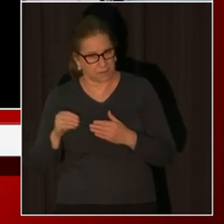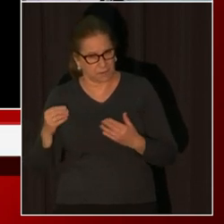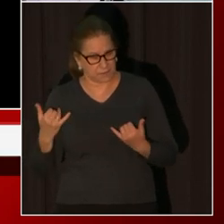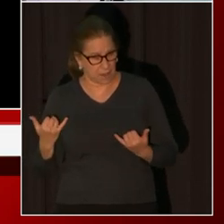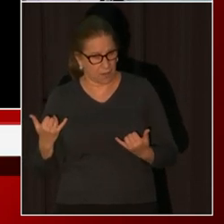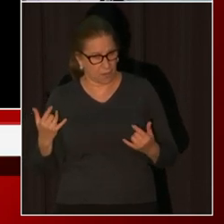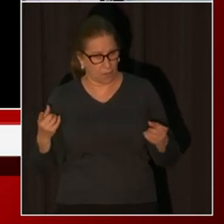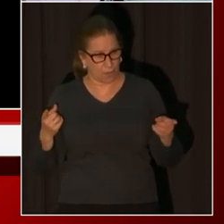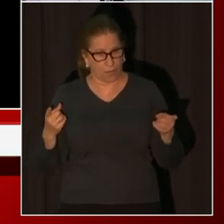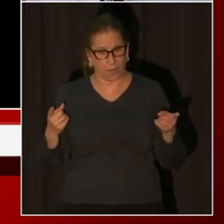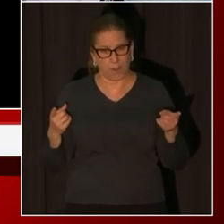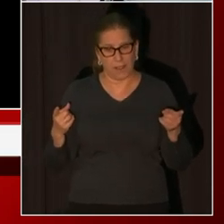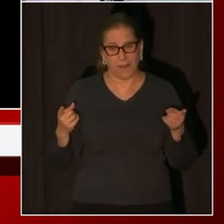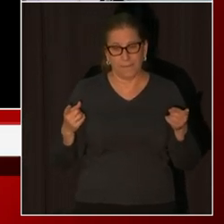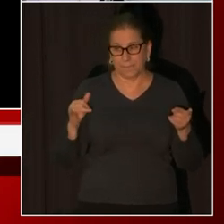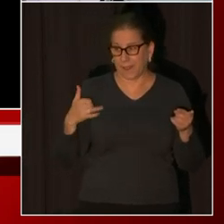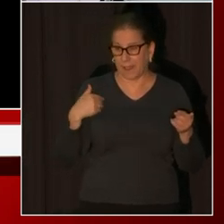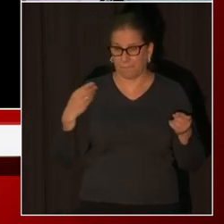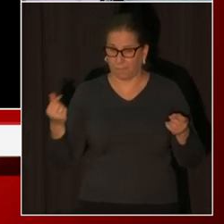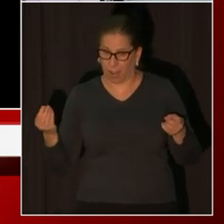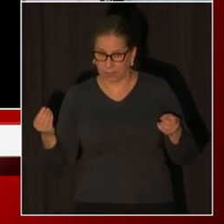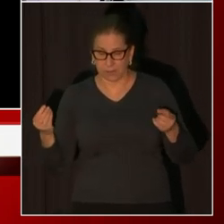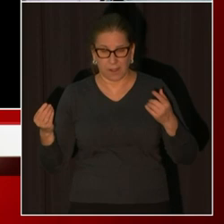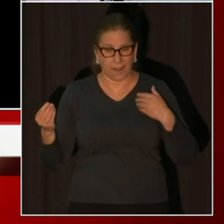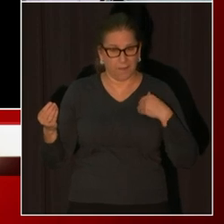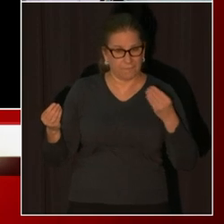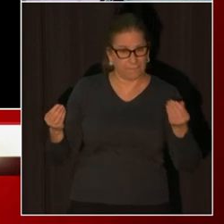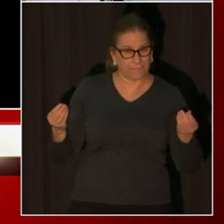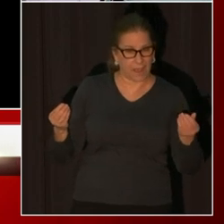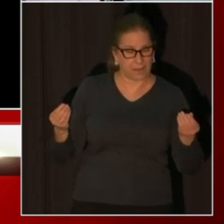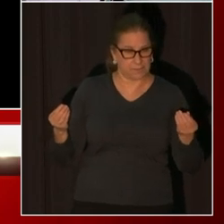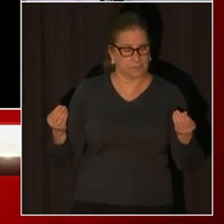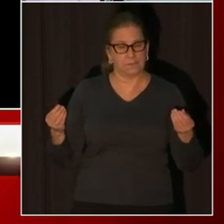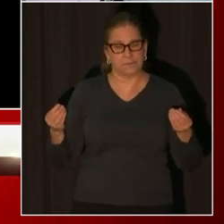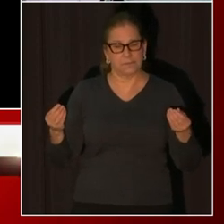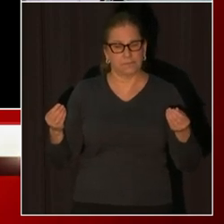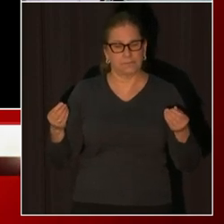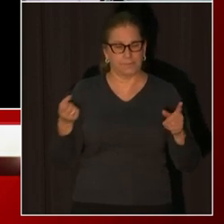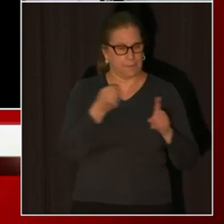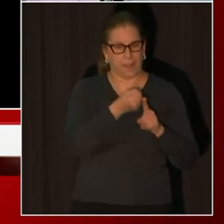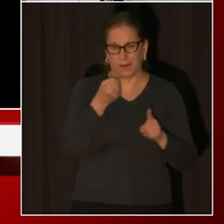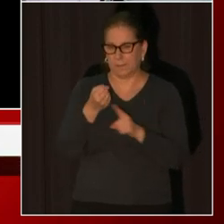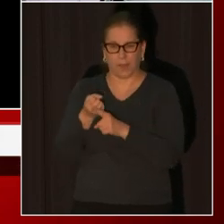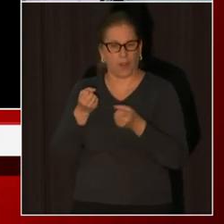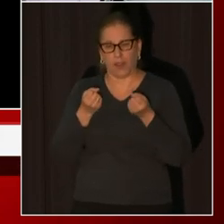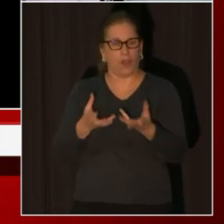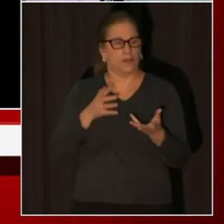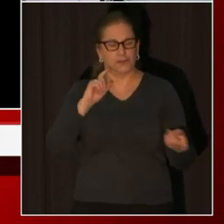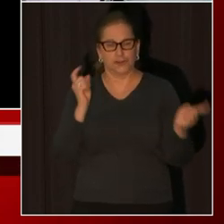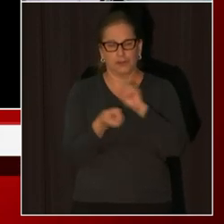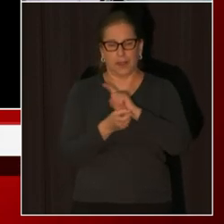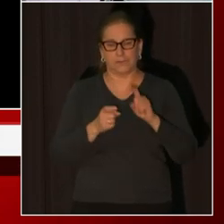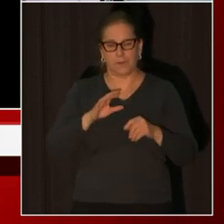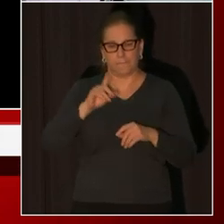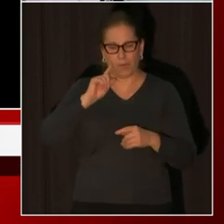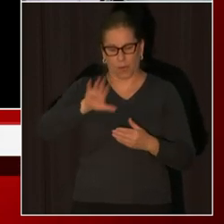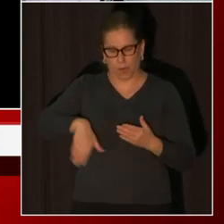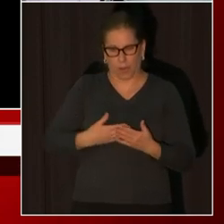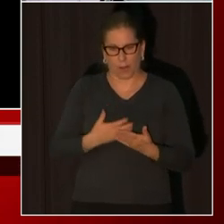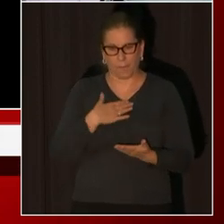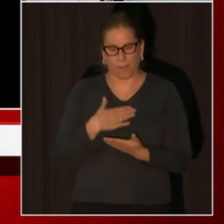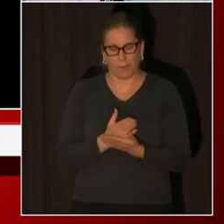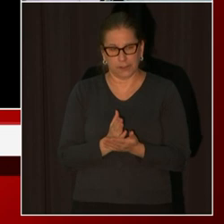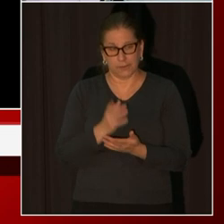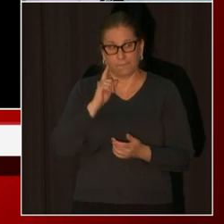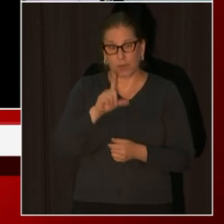of resources is what drives the change between what this budget was in fiscal year 20 and what it is proposed to be